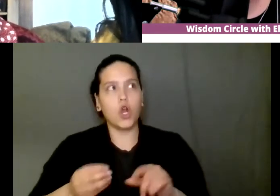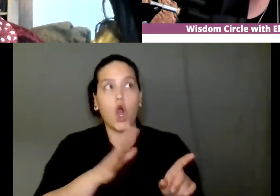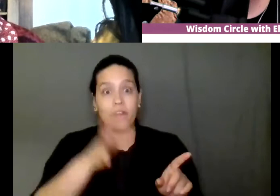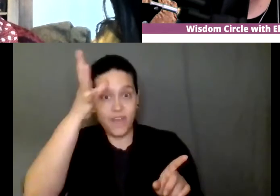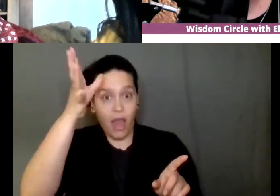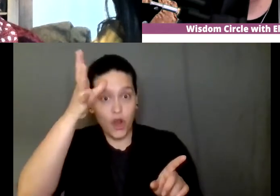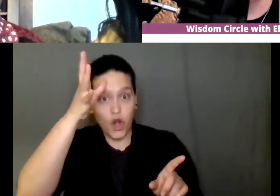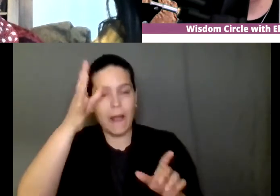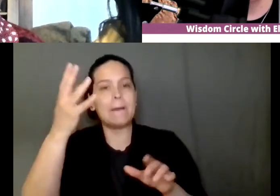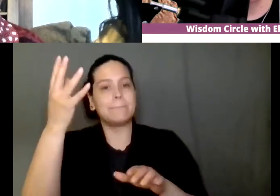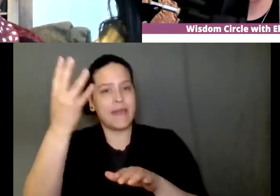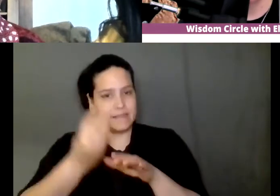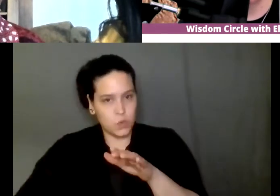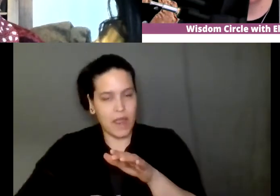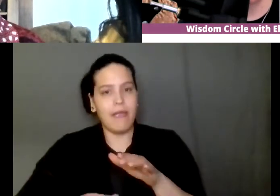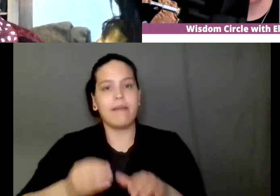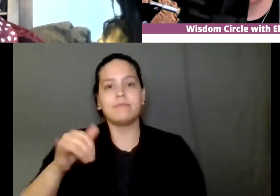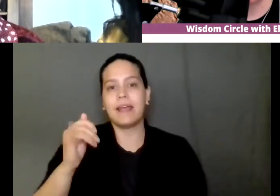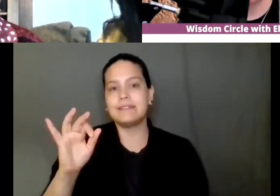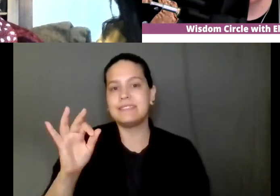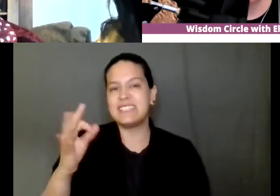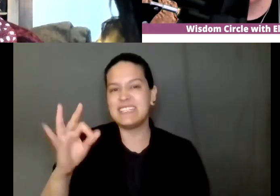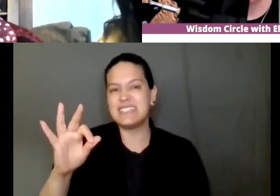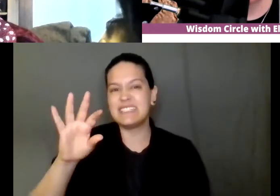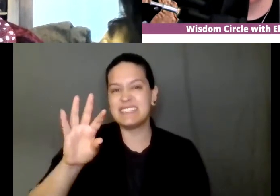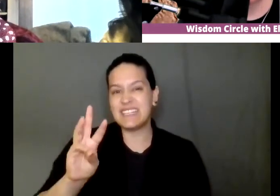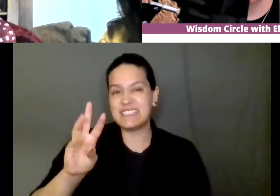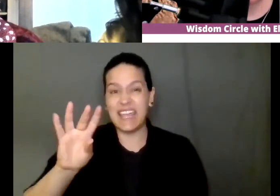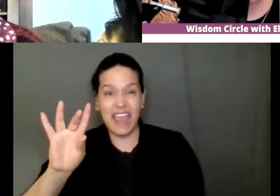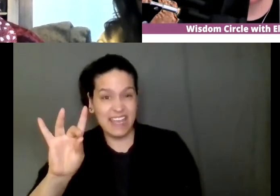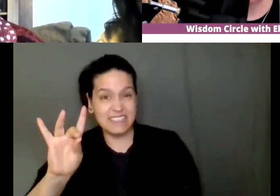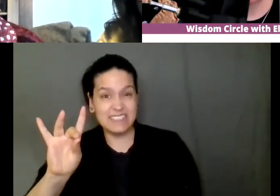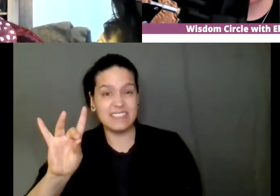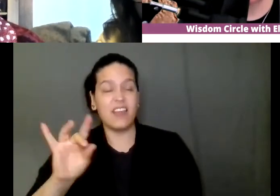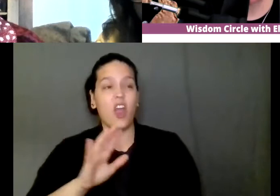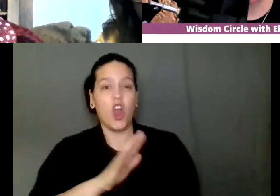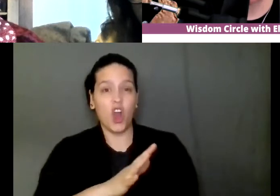mom, Bessie Rockbridge, she passed in 1990.